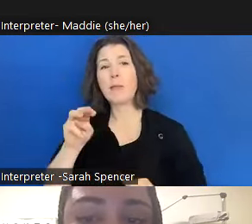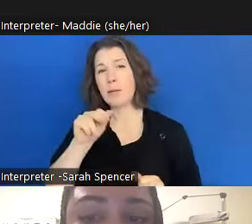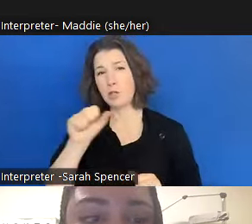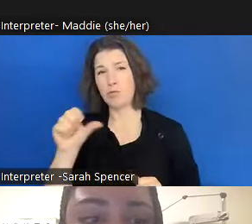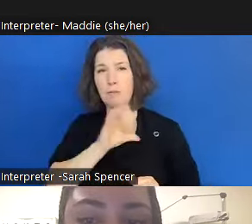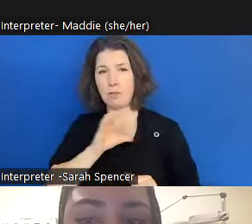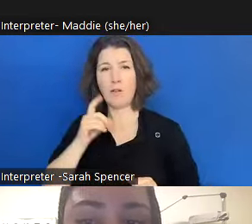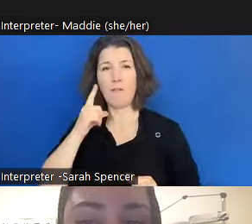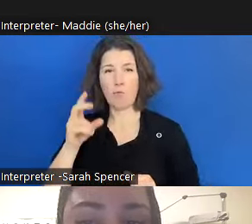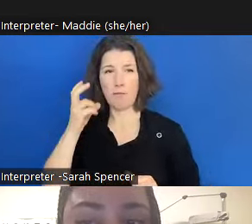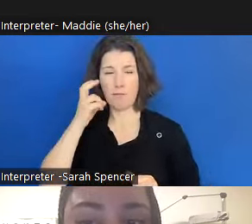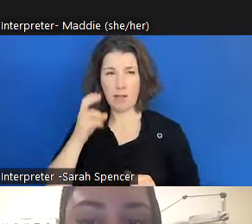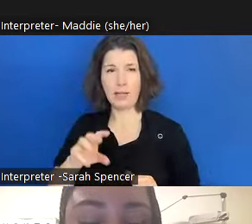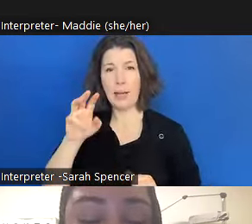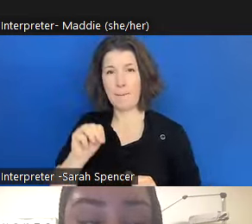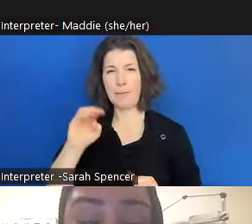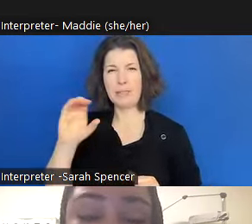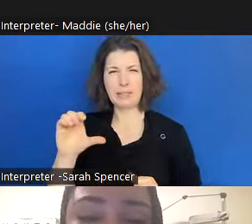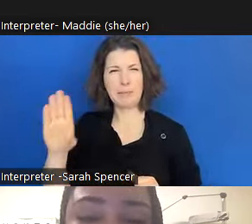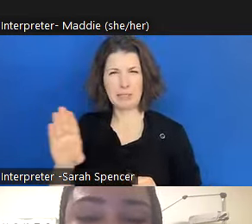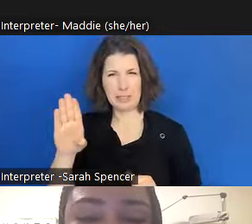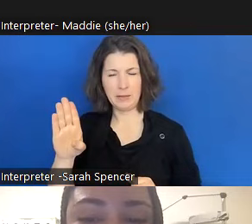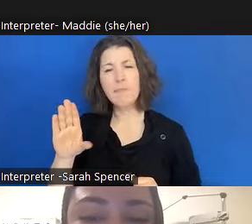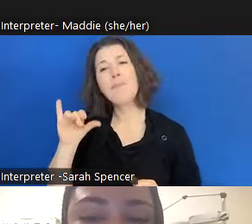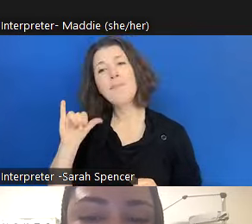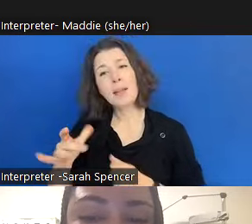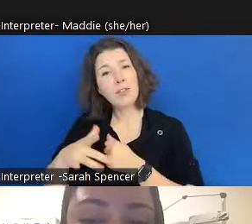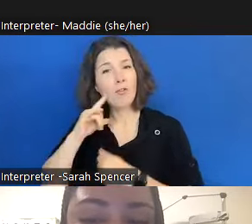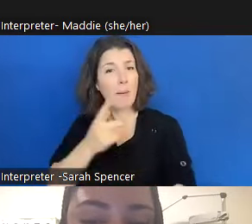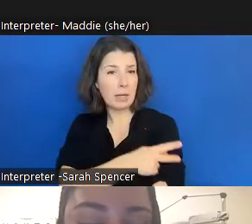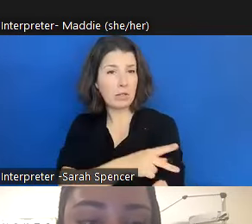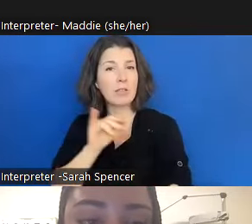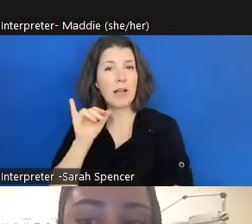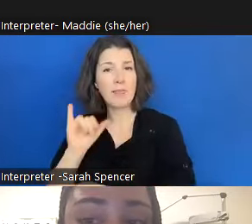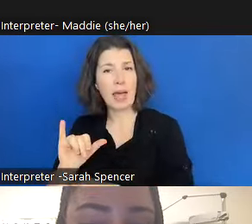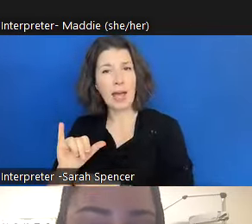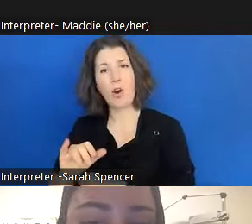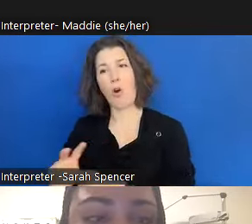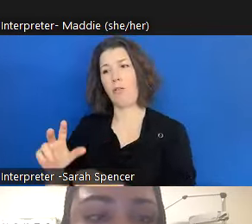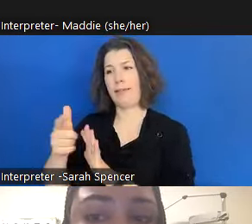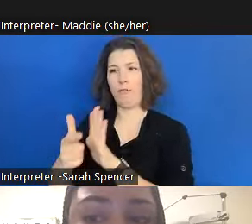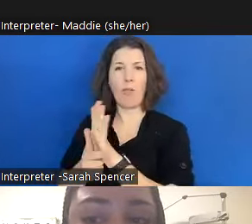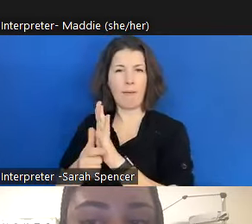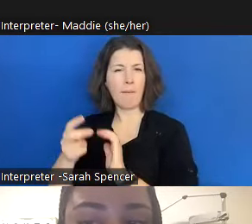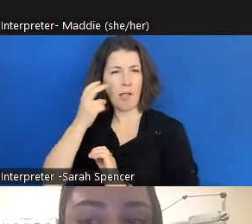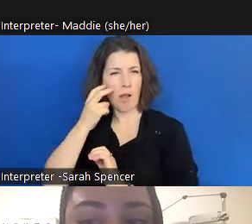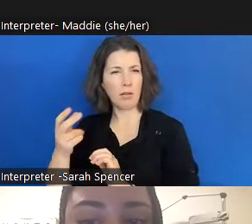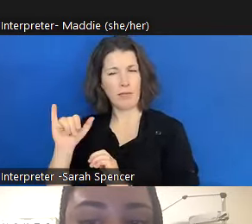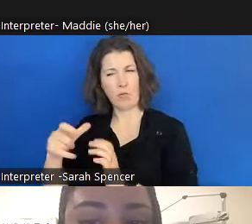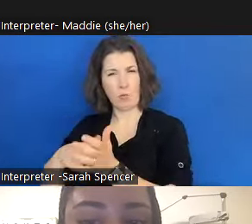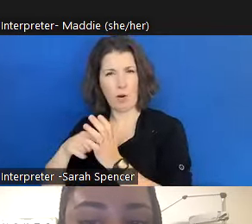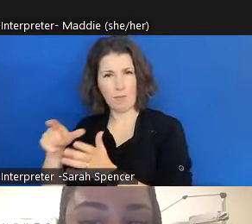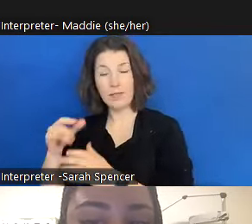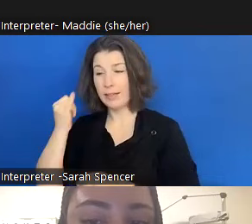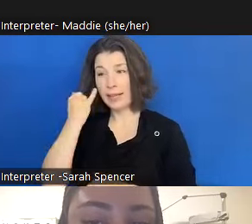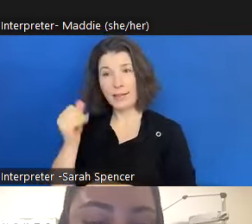Blind. MCB is available for patients who meet legal blindness requirements. However, if they do not, we can